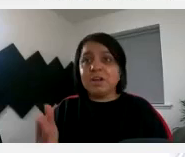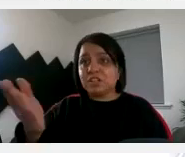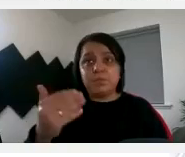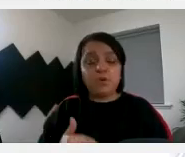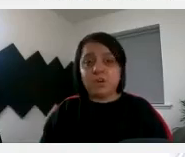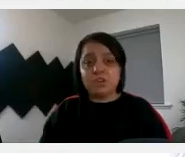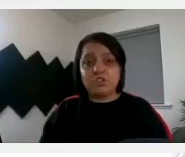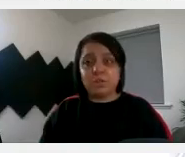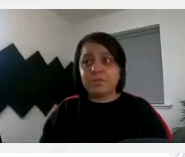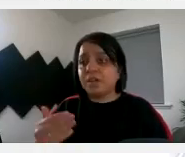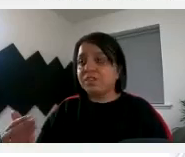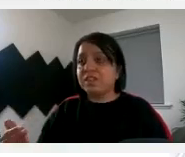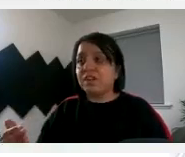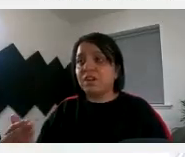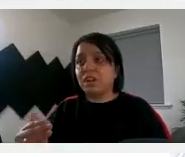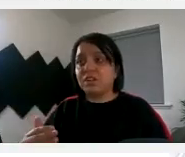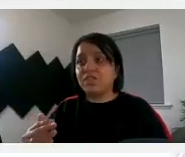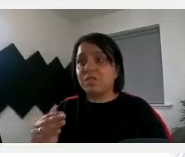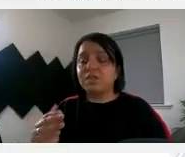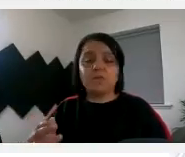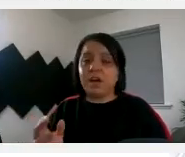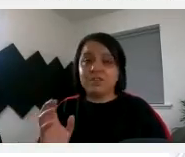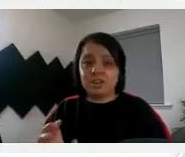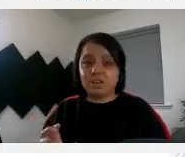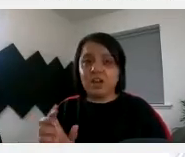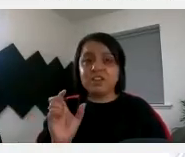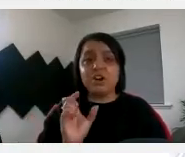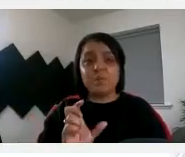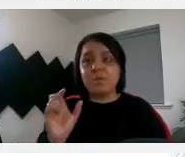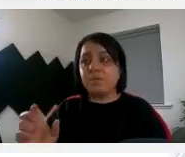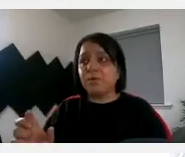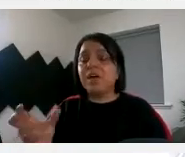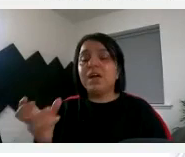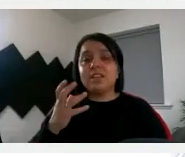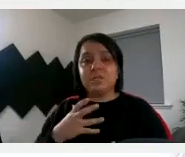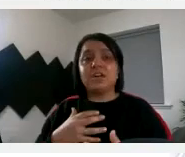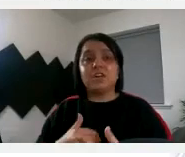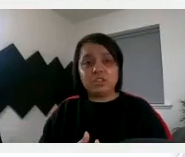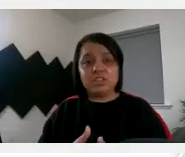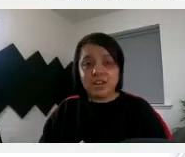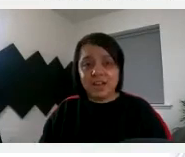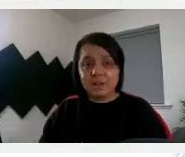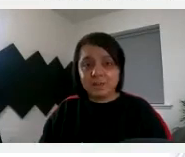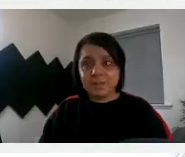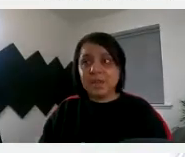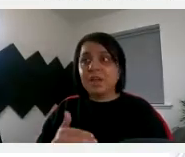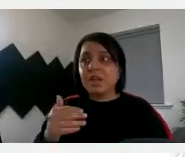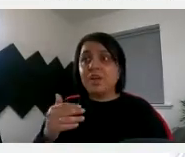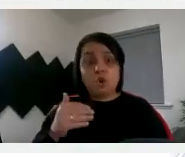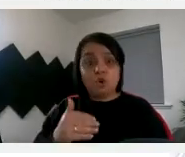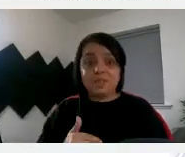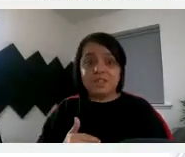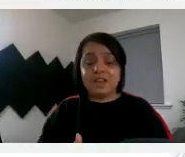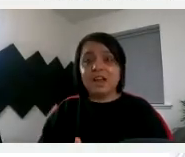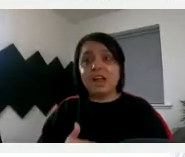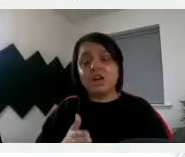like a support worker job. I've seen a lot of, no, I haven't seen a lot. I've seen a couple of people that speak a lot of slang,